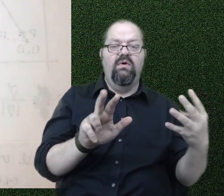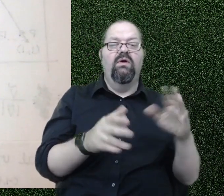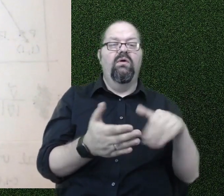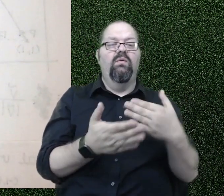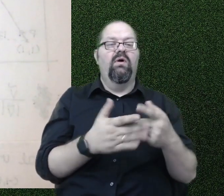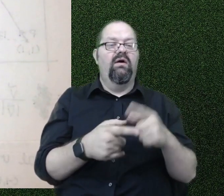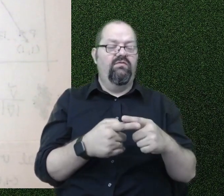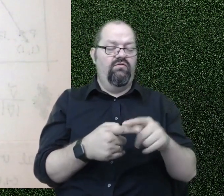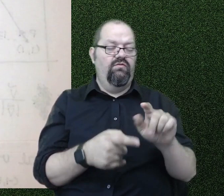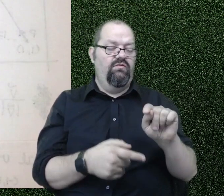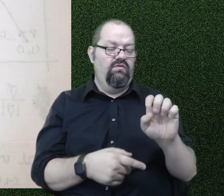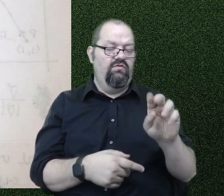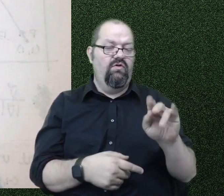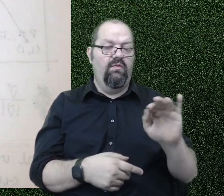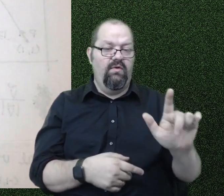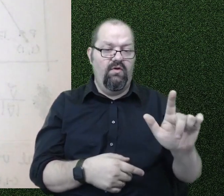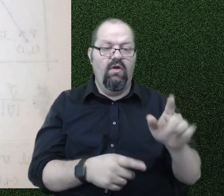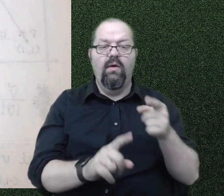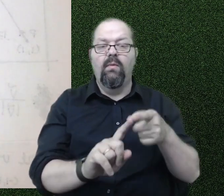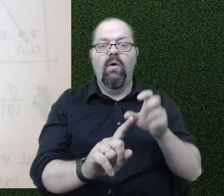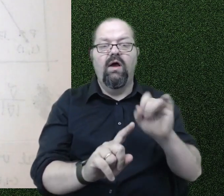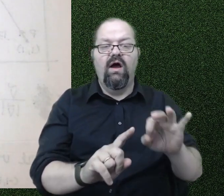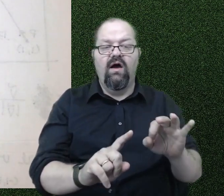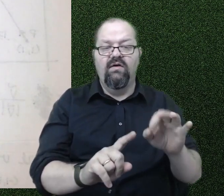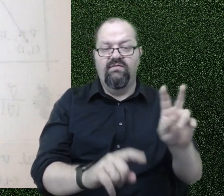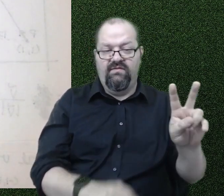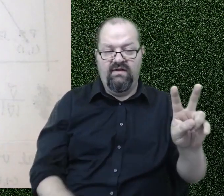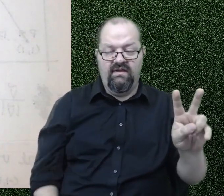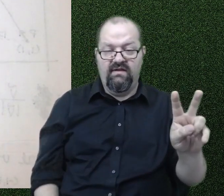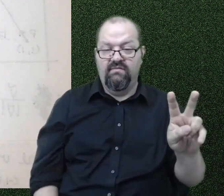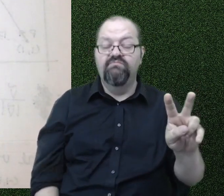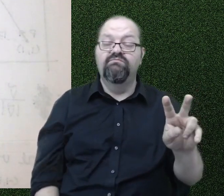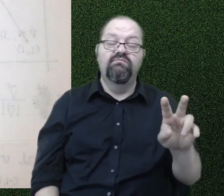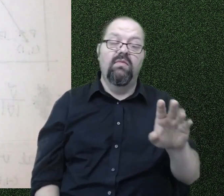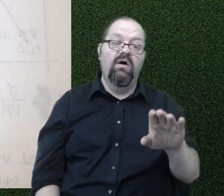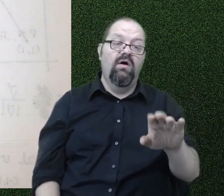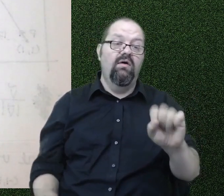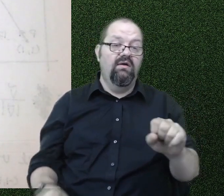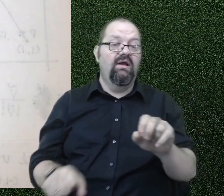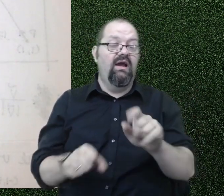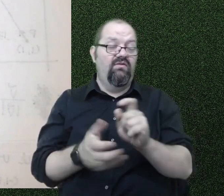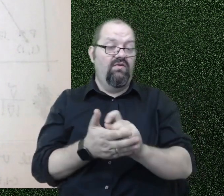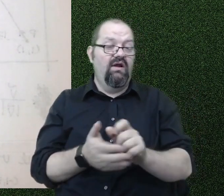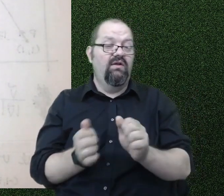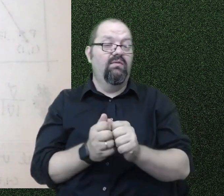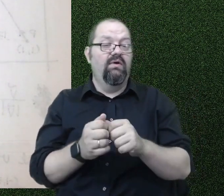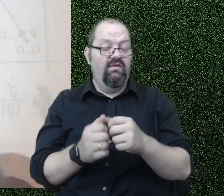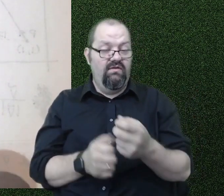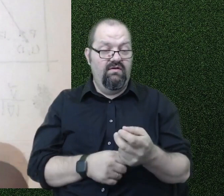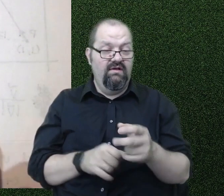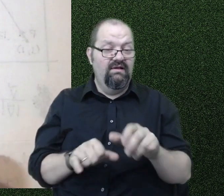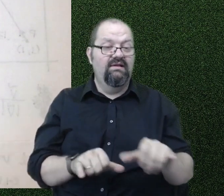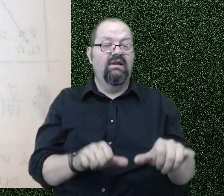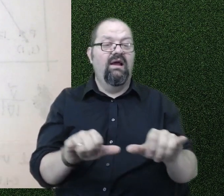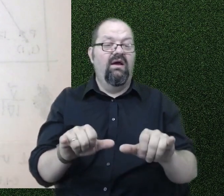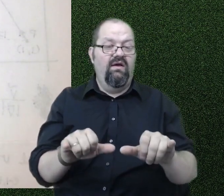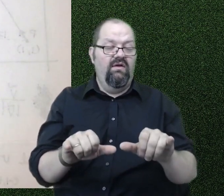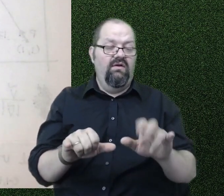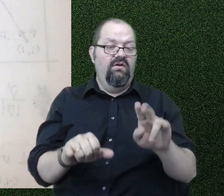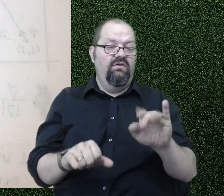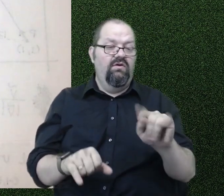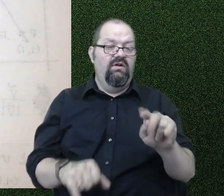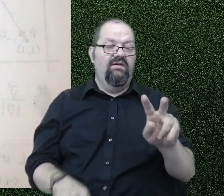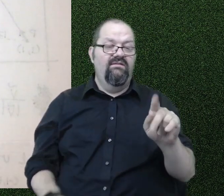v. I can also write it in terms of what are called the 2 standard unit vectors. Since I'm in 2D, I get 2 standard